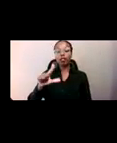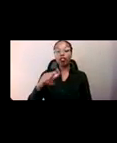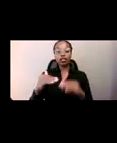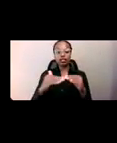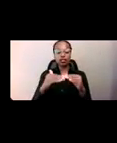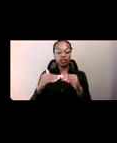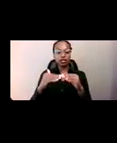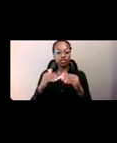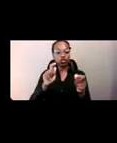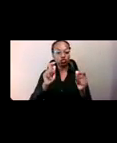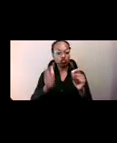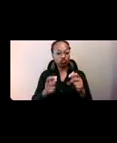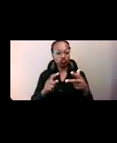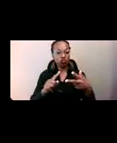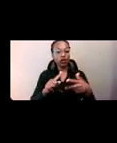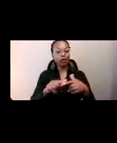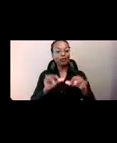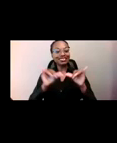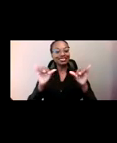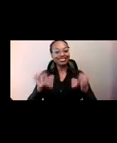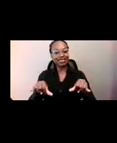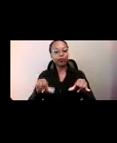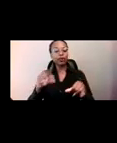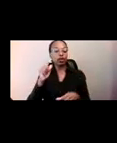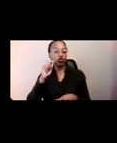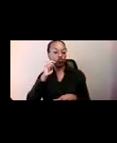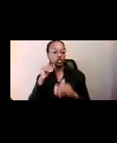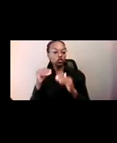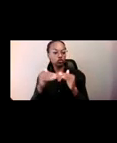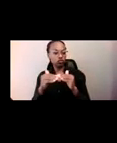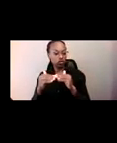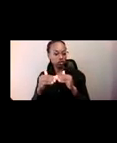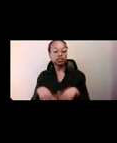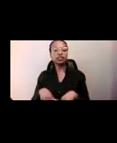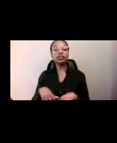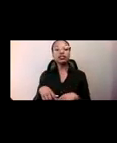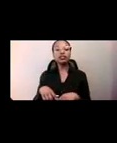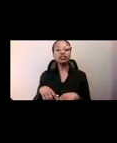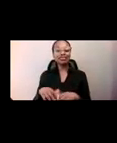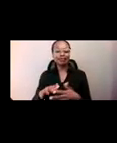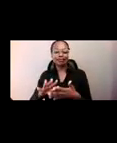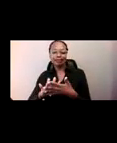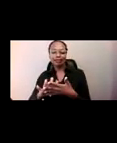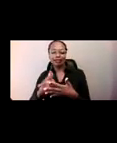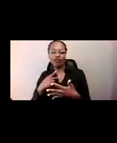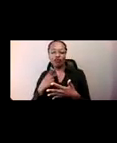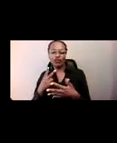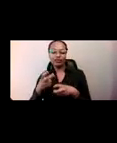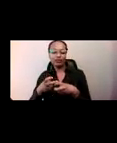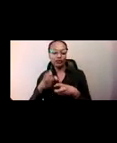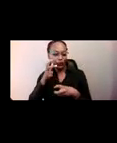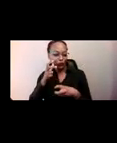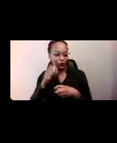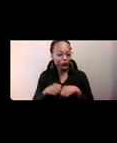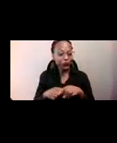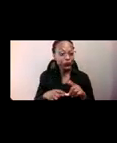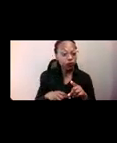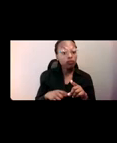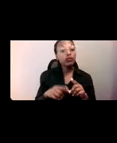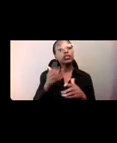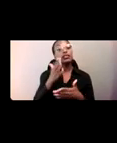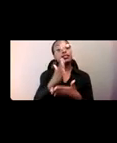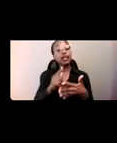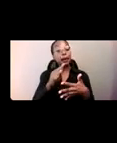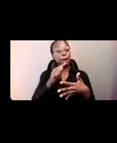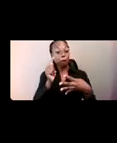economic justice, privacy rights, and voting rights. I'm going to share with you just a few highlights from each